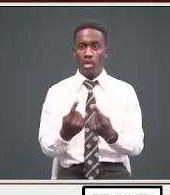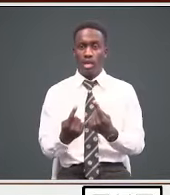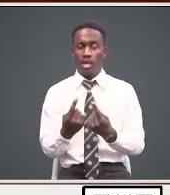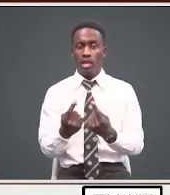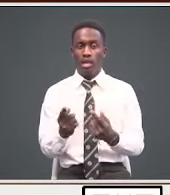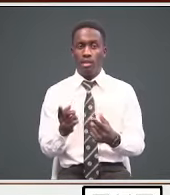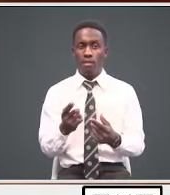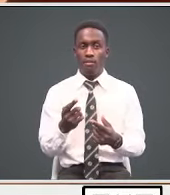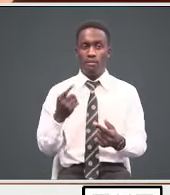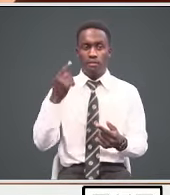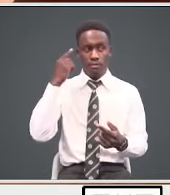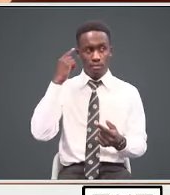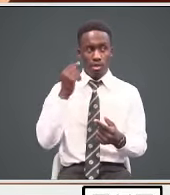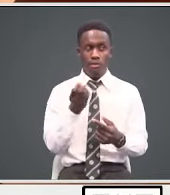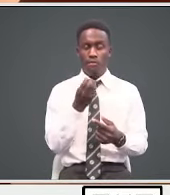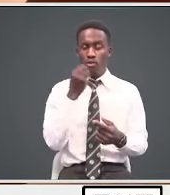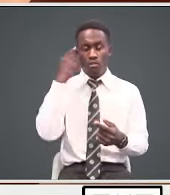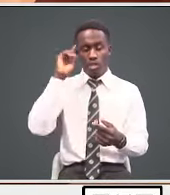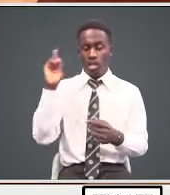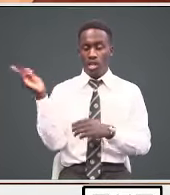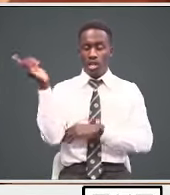for the day is served.